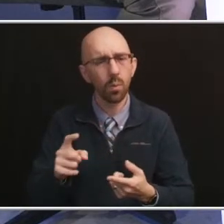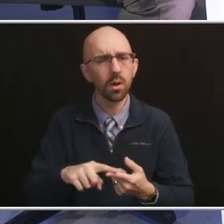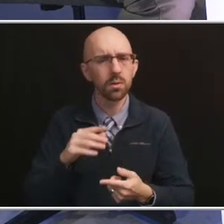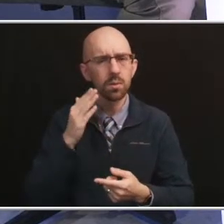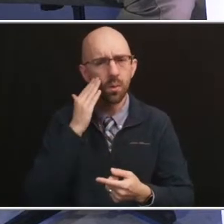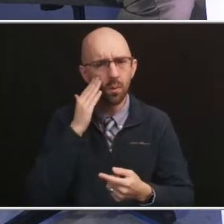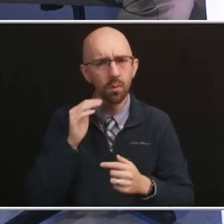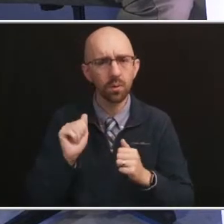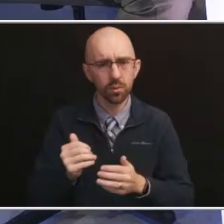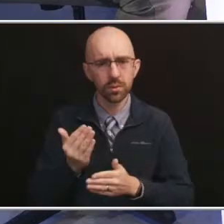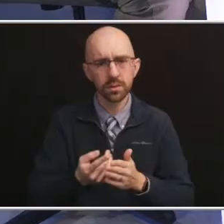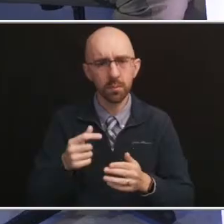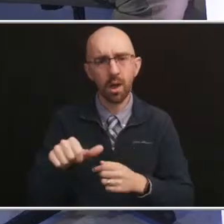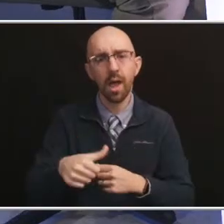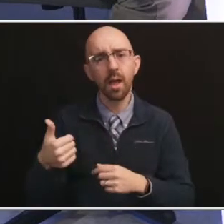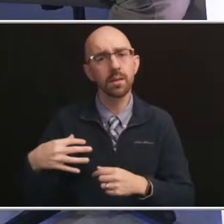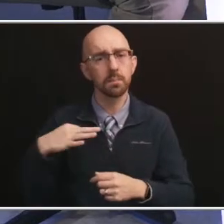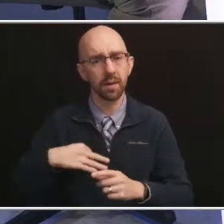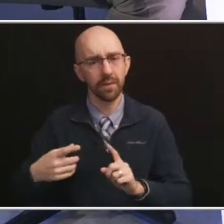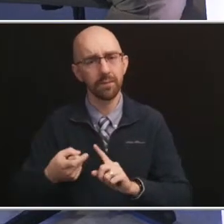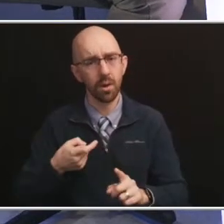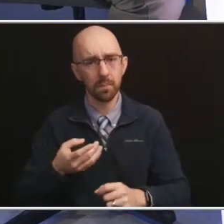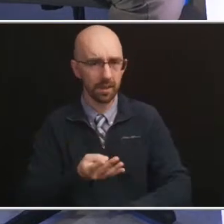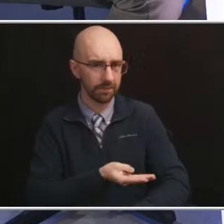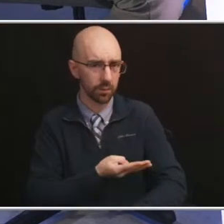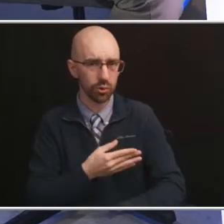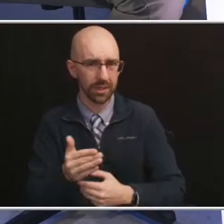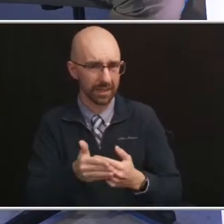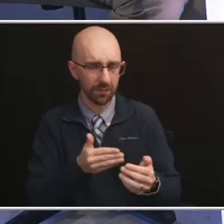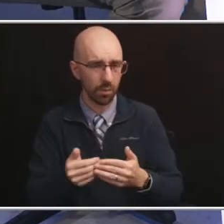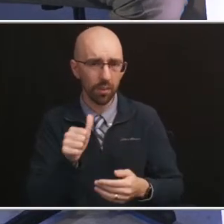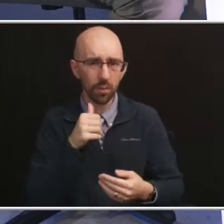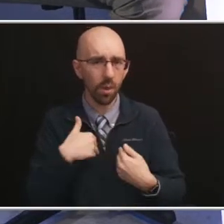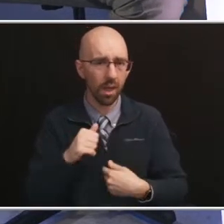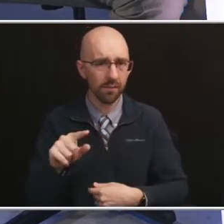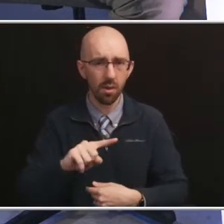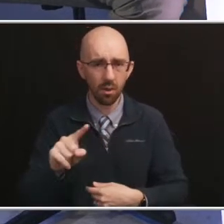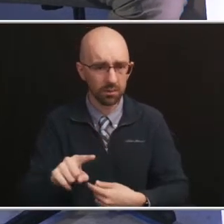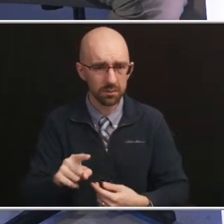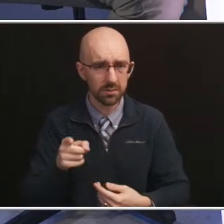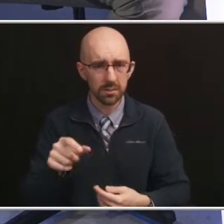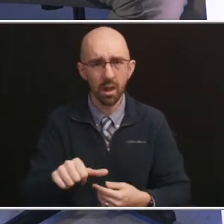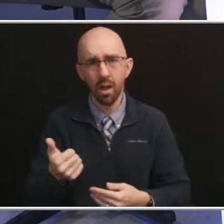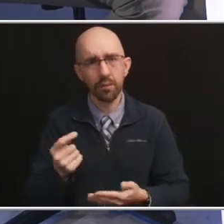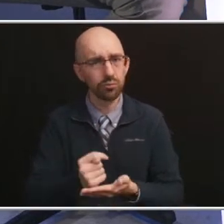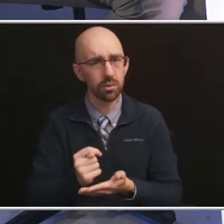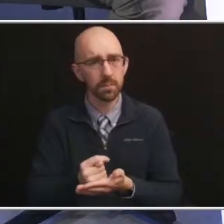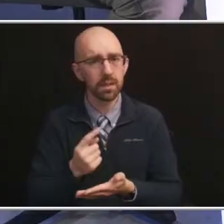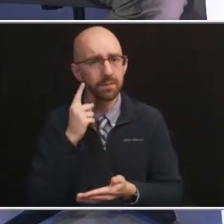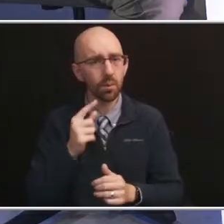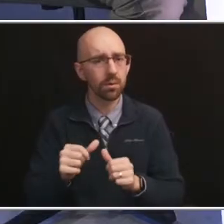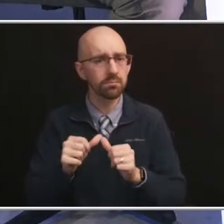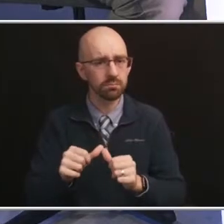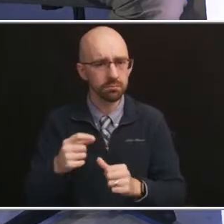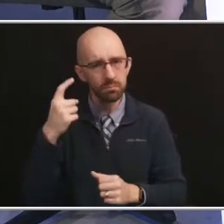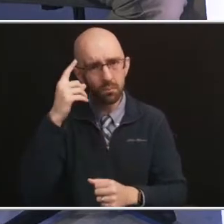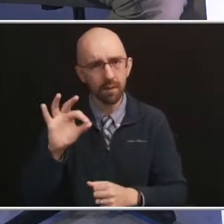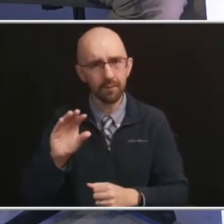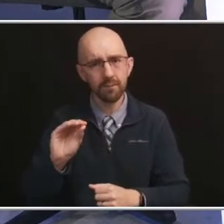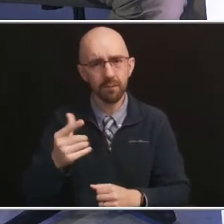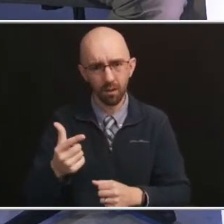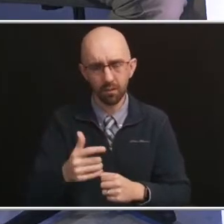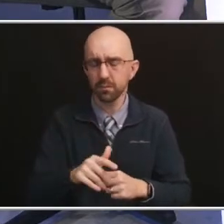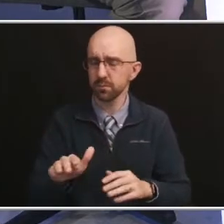someone else benefit from these infusions even if they don't have Alzheimer's? Are there other treatments for persistent brain fog? That's a great